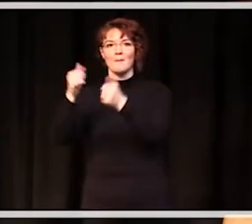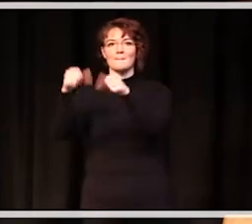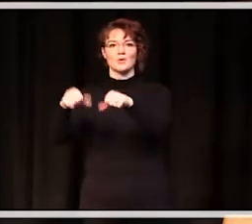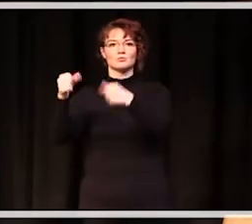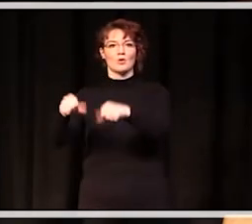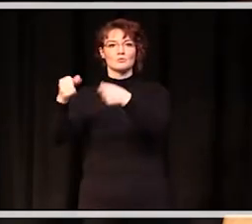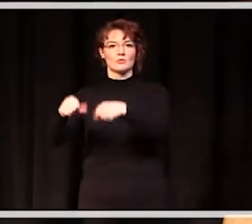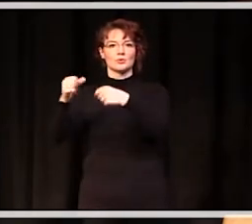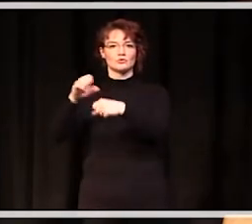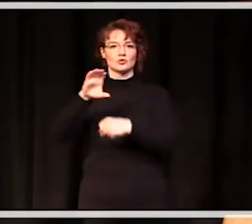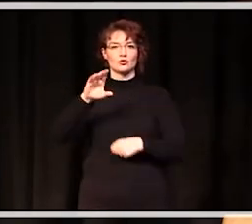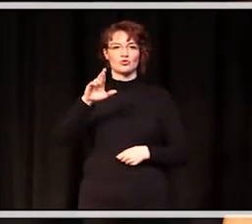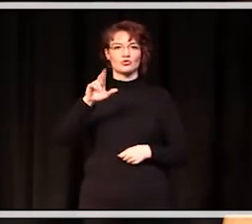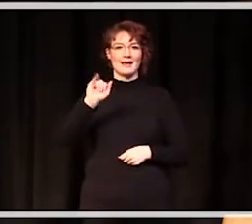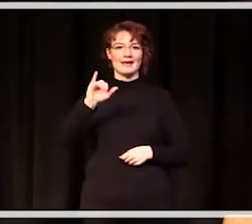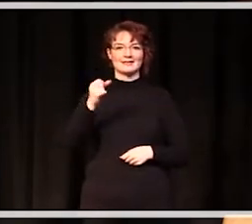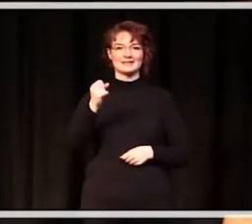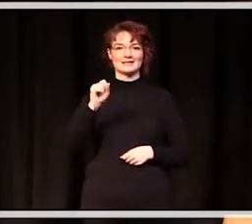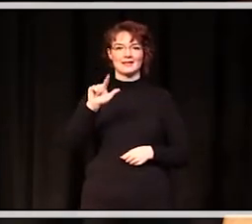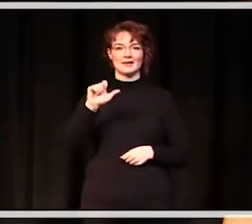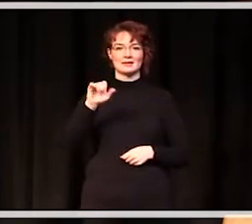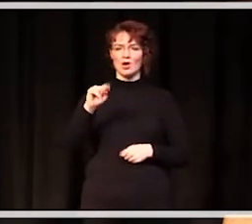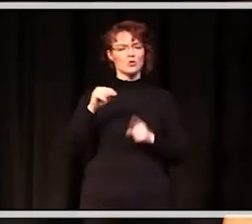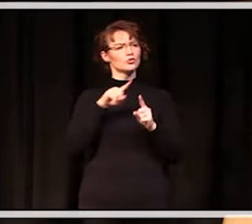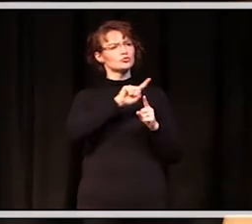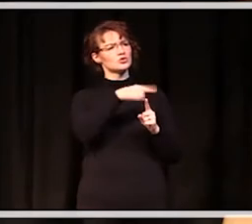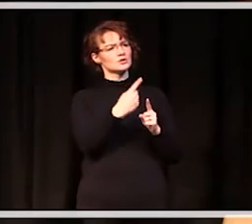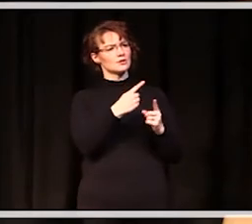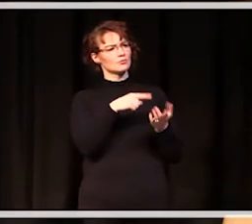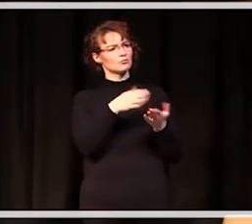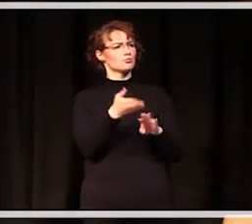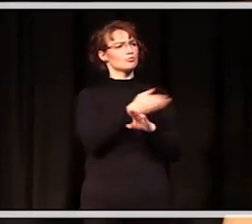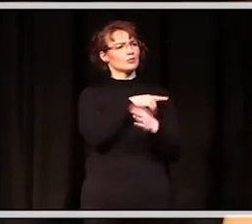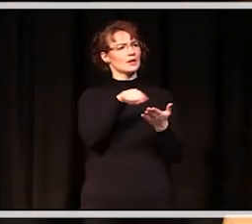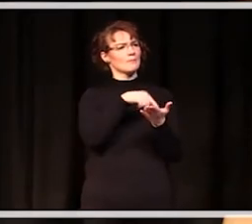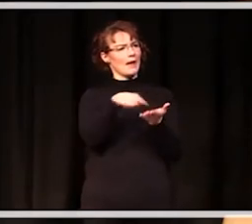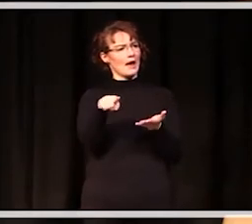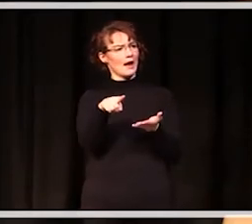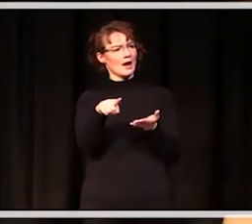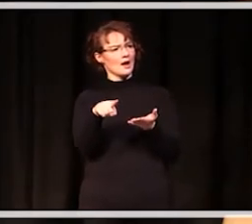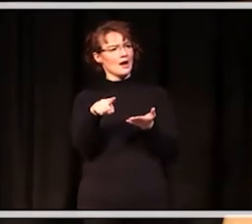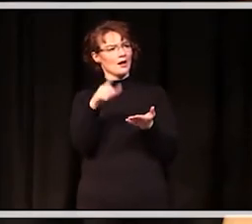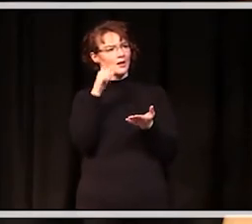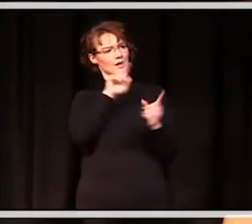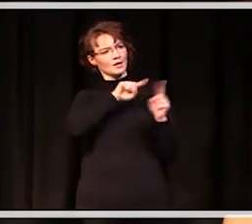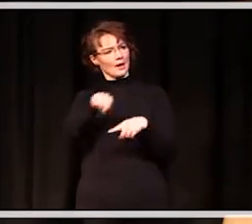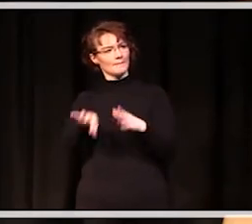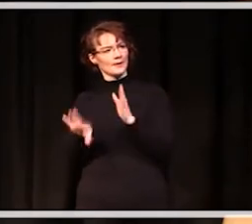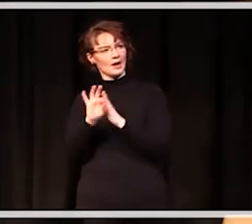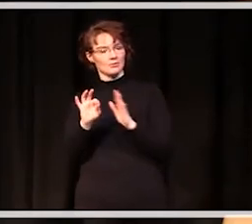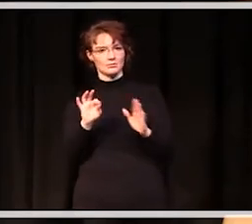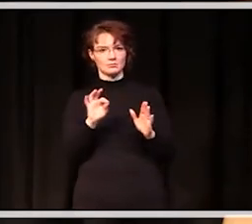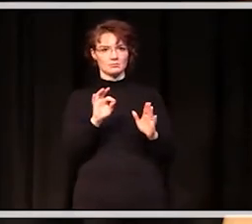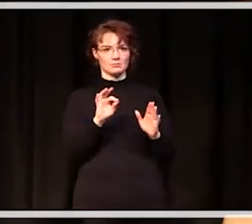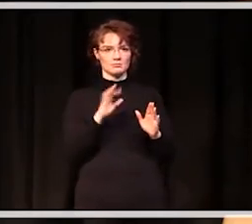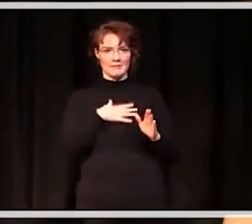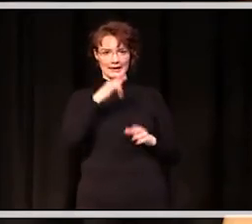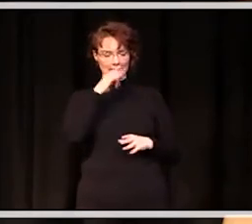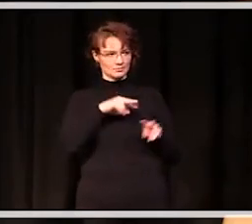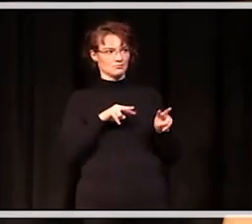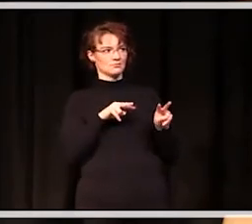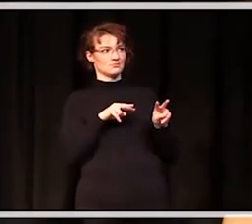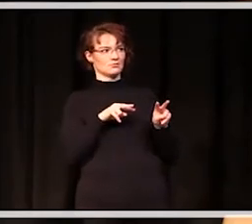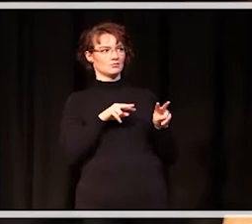on Craigslist. Great prices. You prepay. Just come over and pick it up. And the look of just loss in their eyes, they